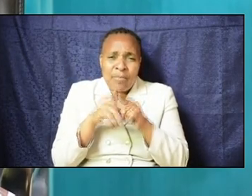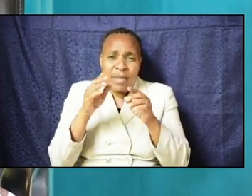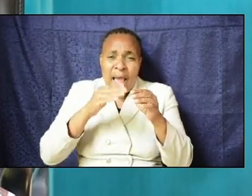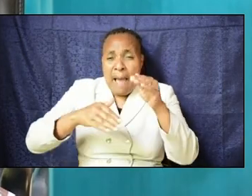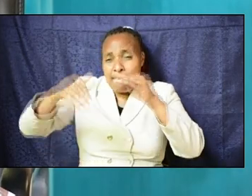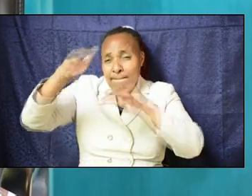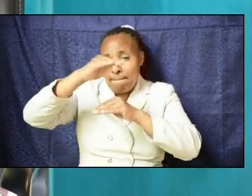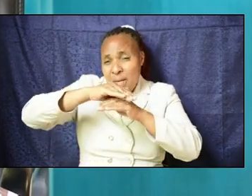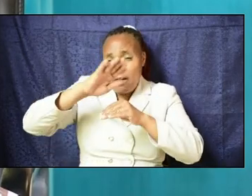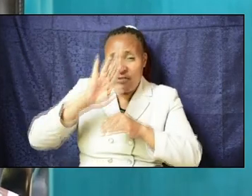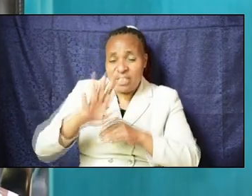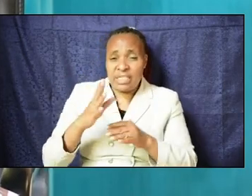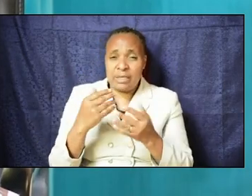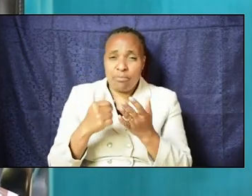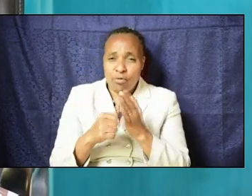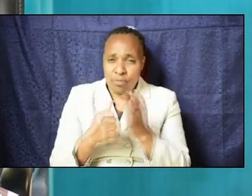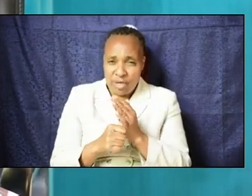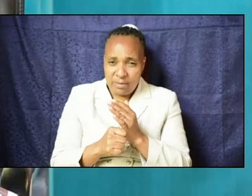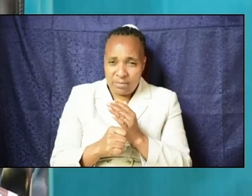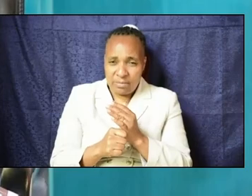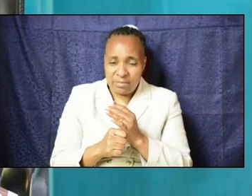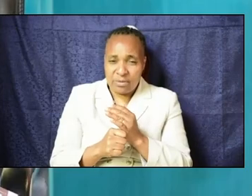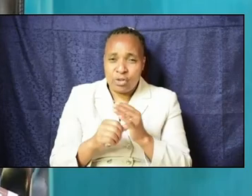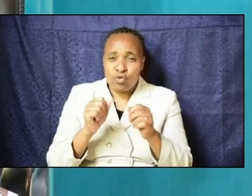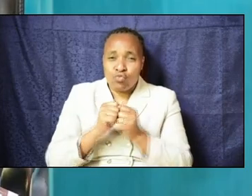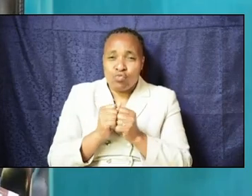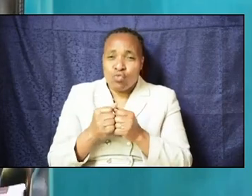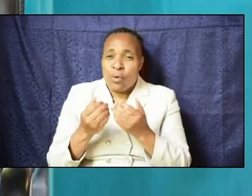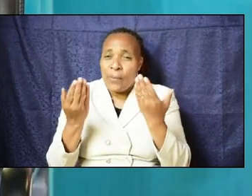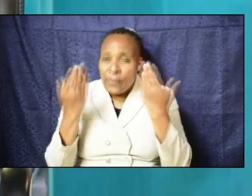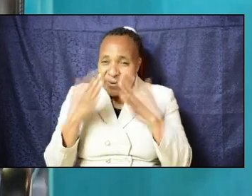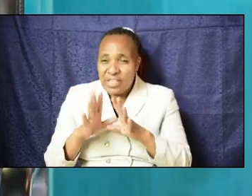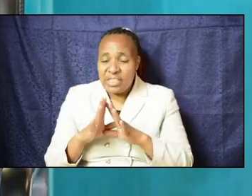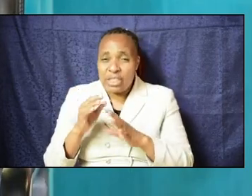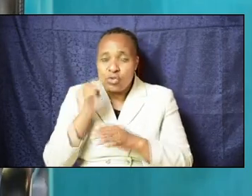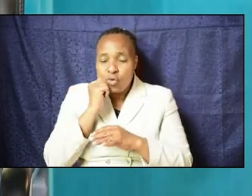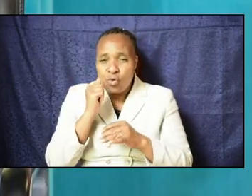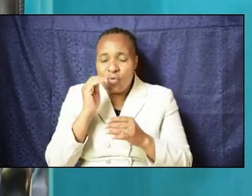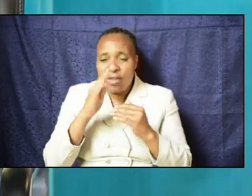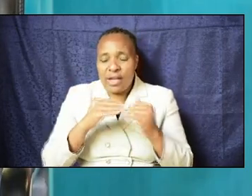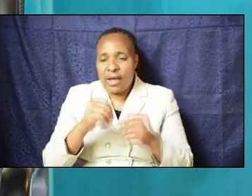above his troubles, has lightened the sorrows of others.